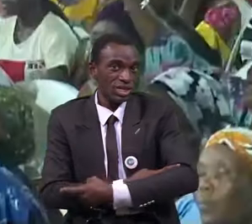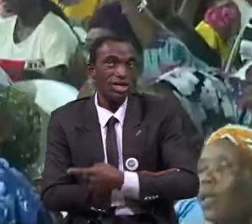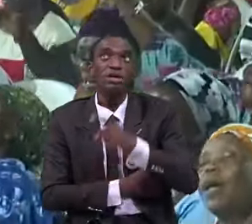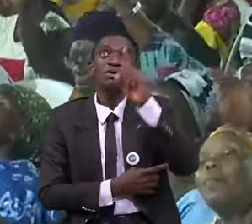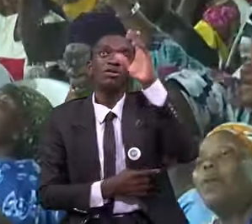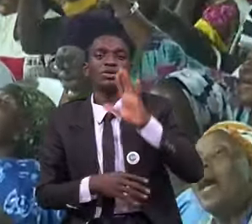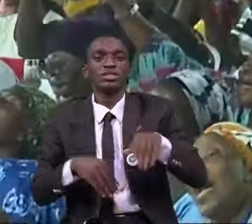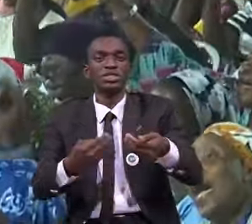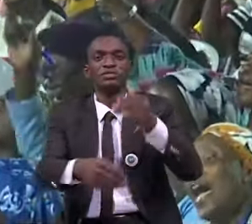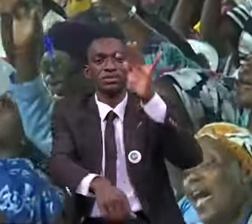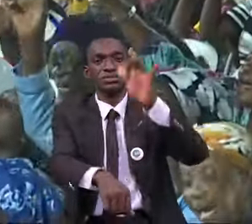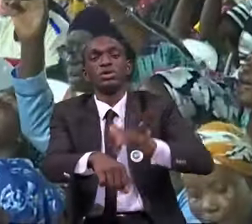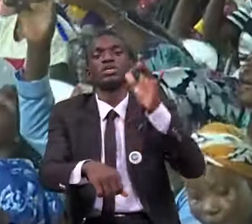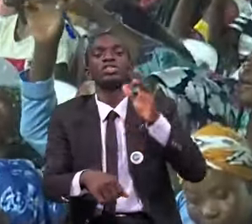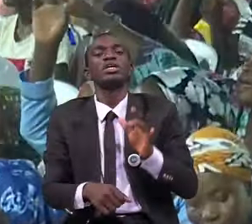his life.